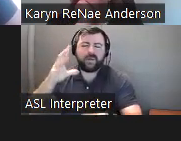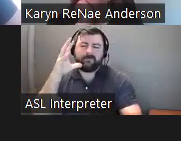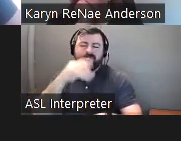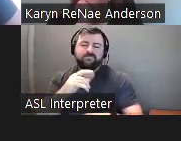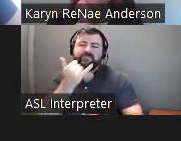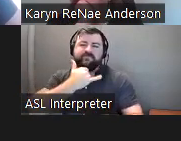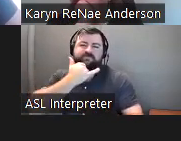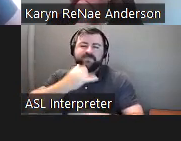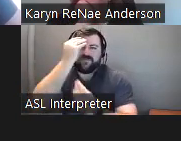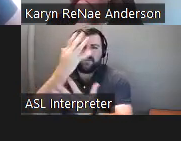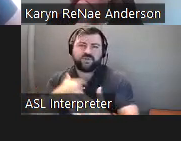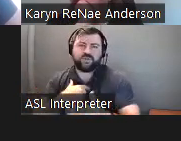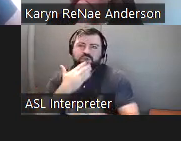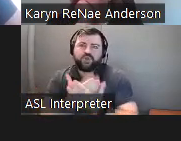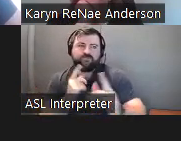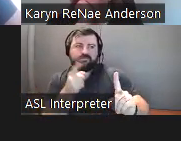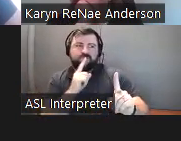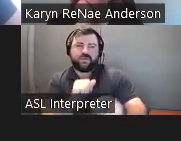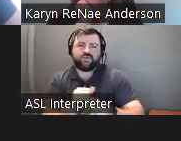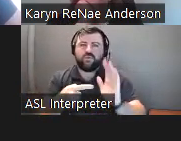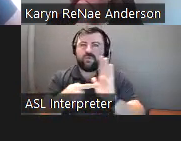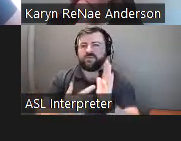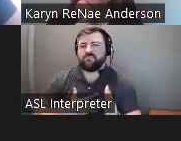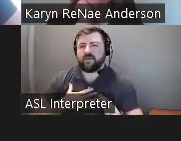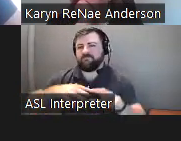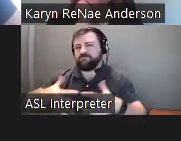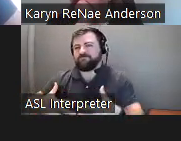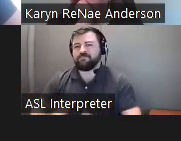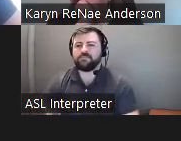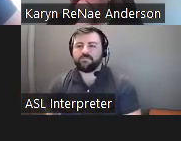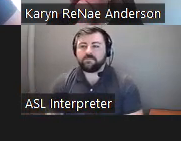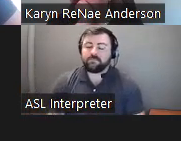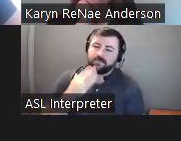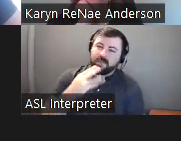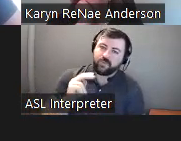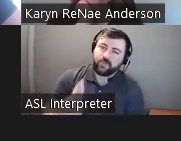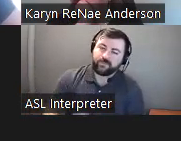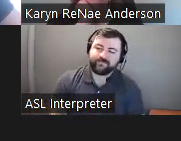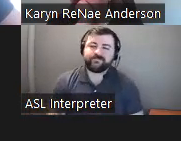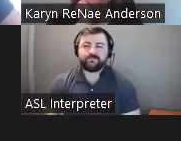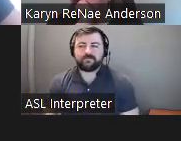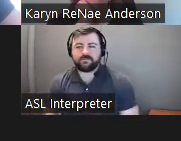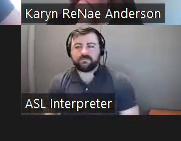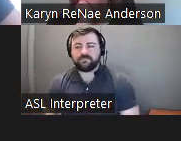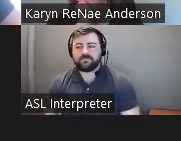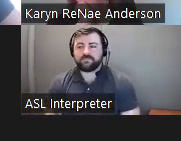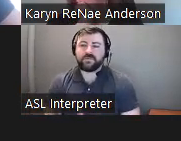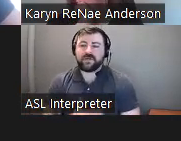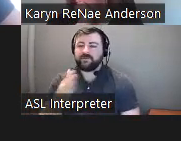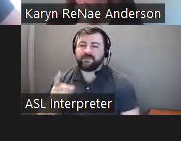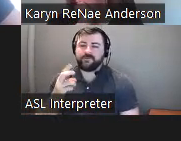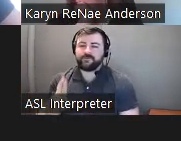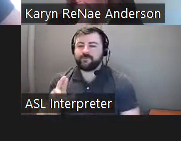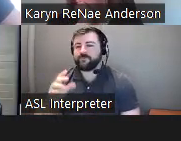my population more. Thank you, Nora, for sharing. and Dr. Rob Archuleta.